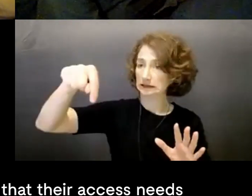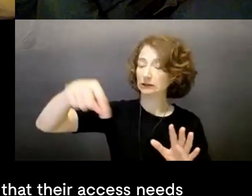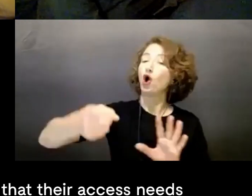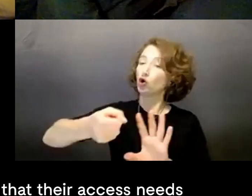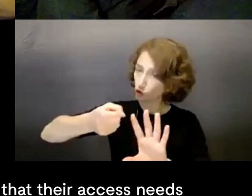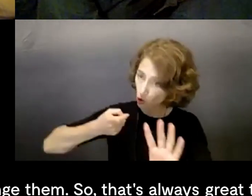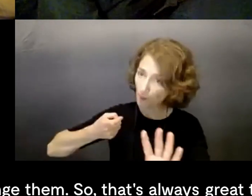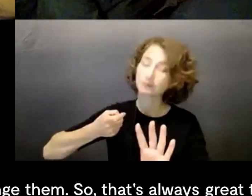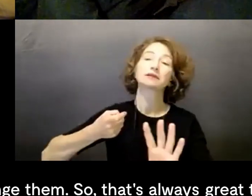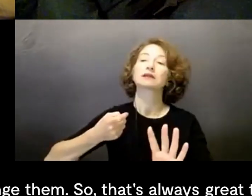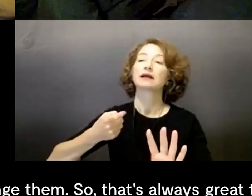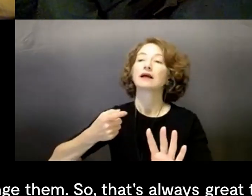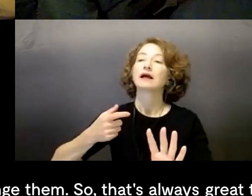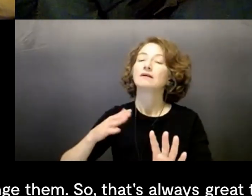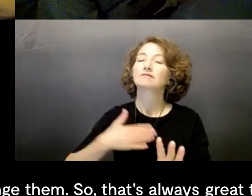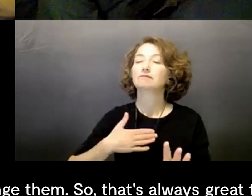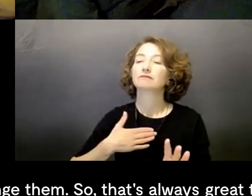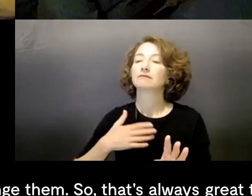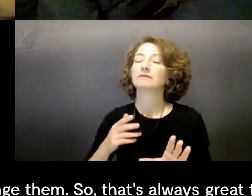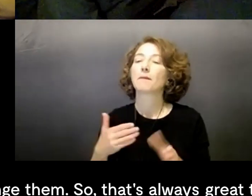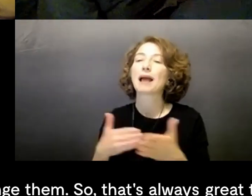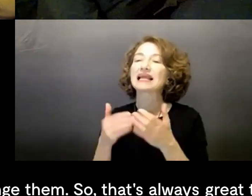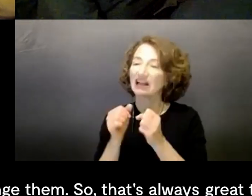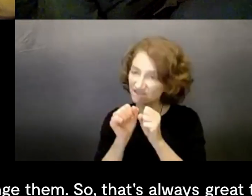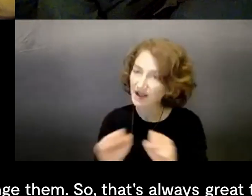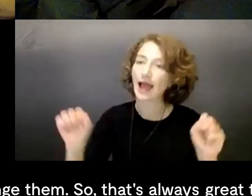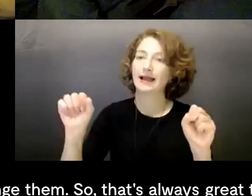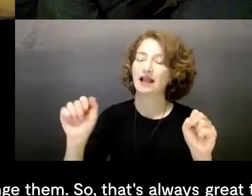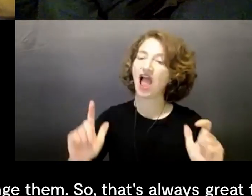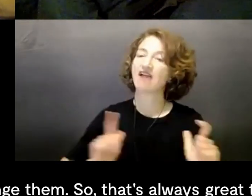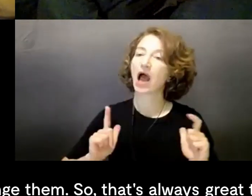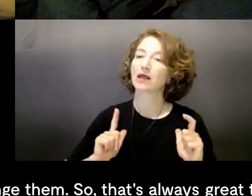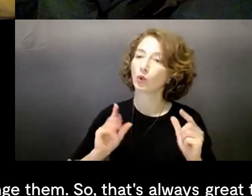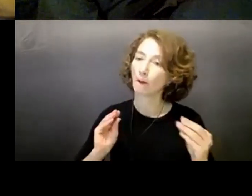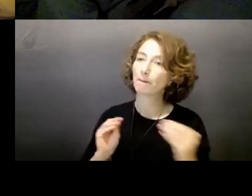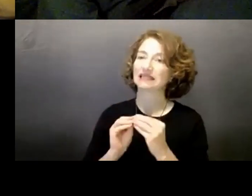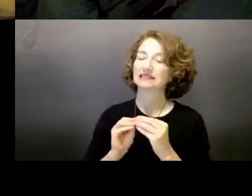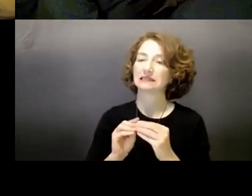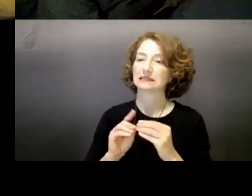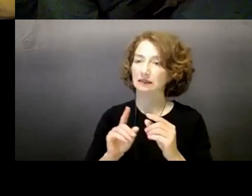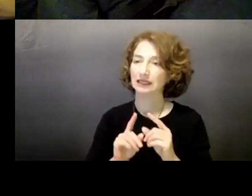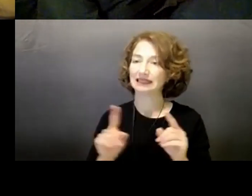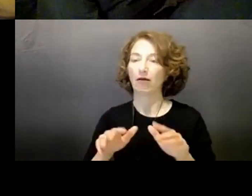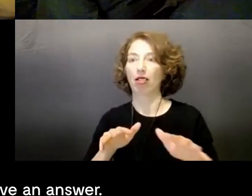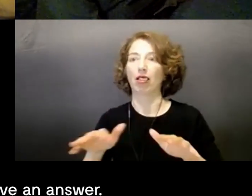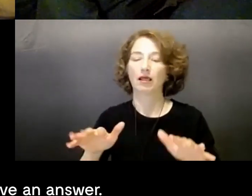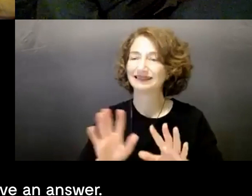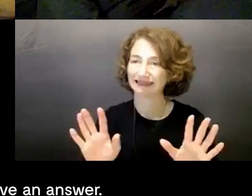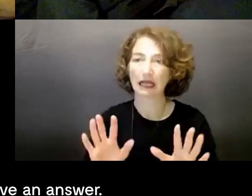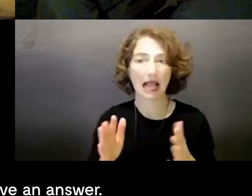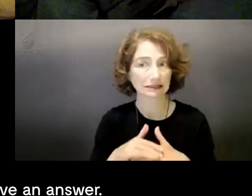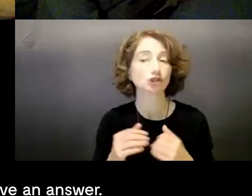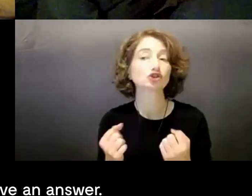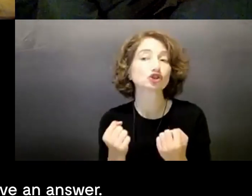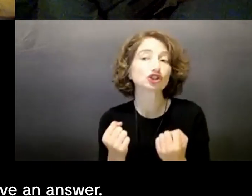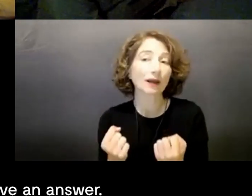used to, even if we want to challenge them. So that's always great to keep in mind. I love that question. I don't have an